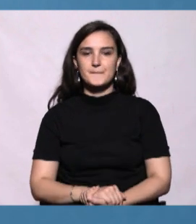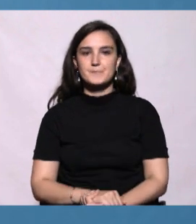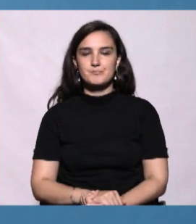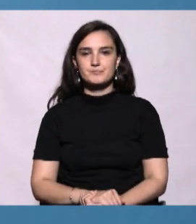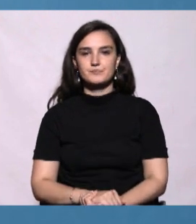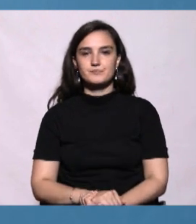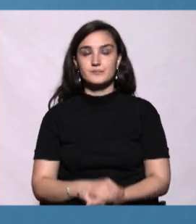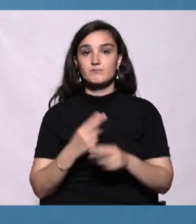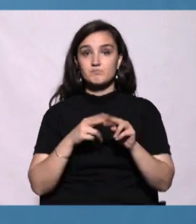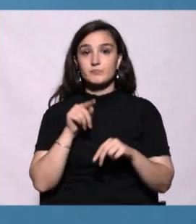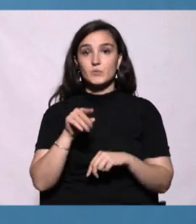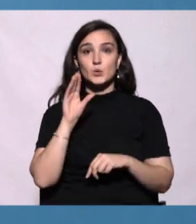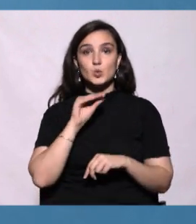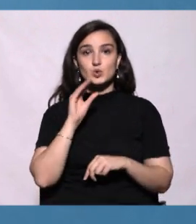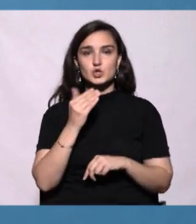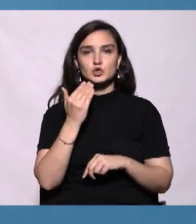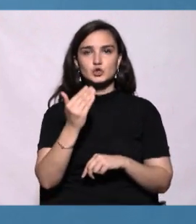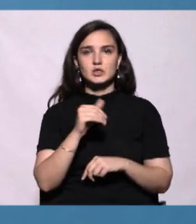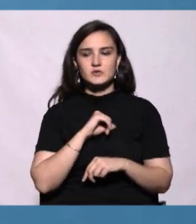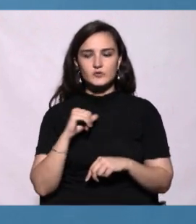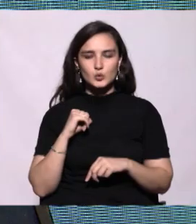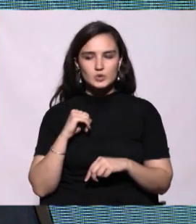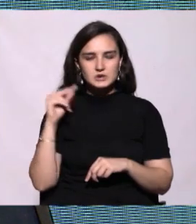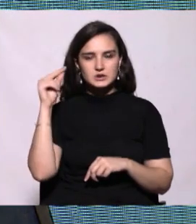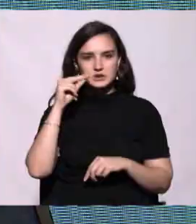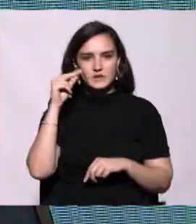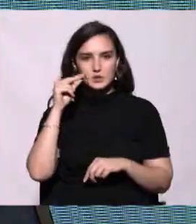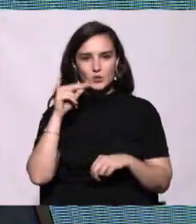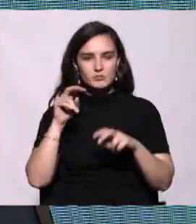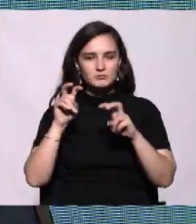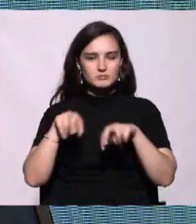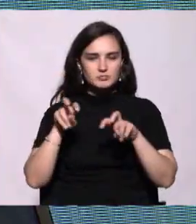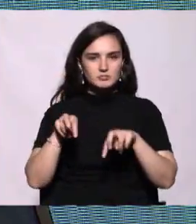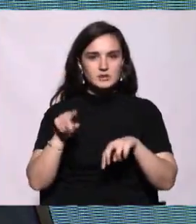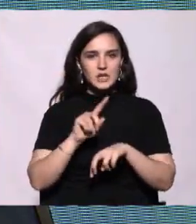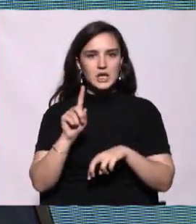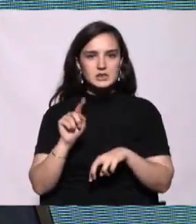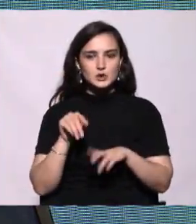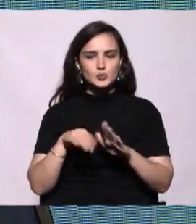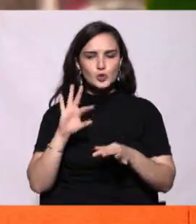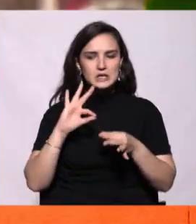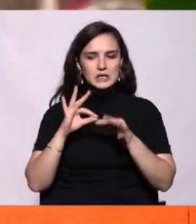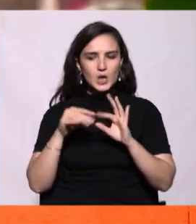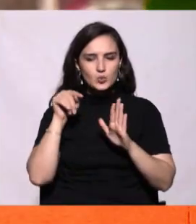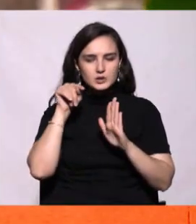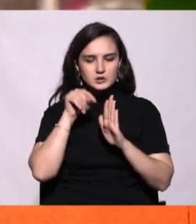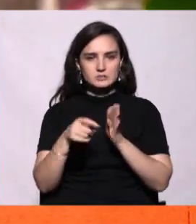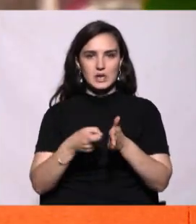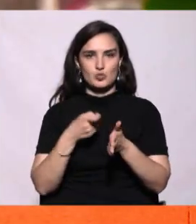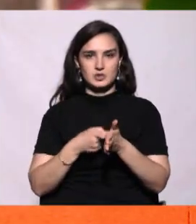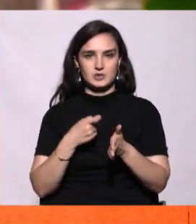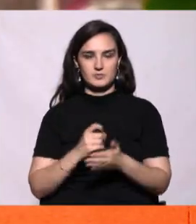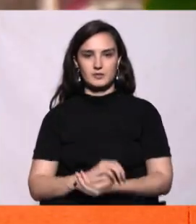investigate. This is when you examine or study or try to find something out in more detail.